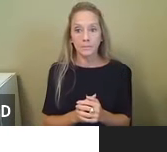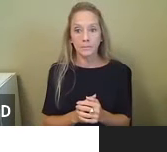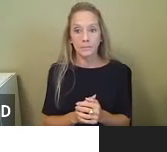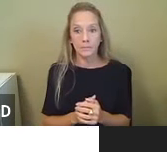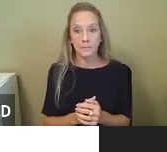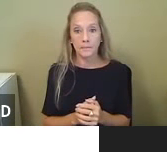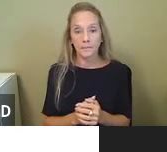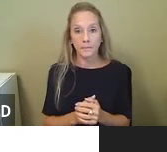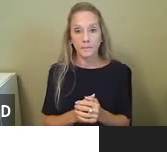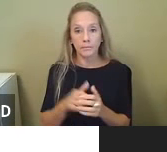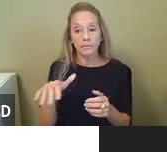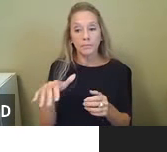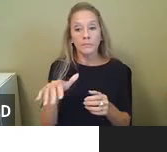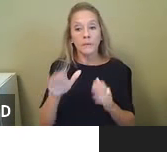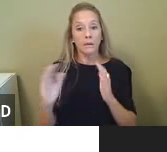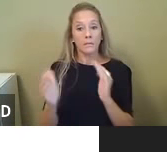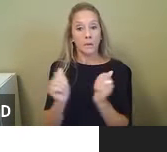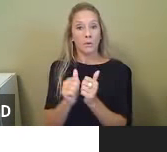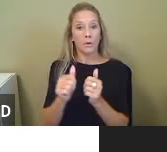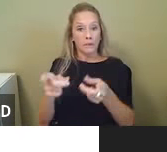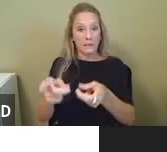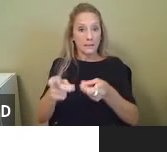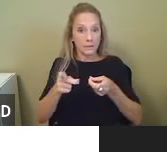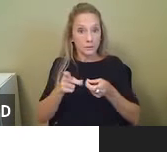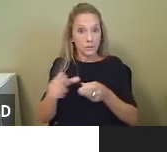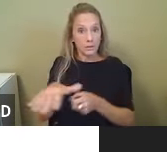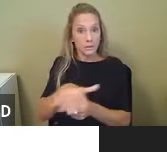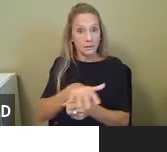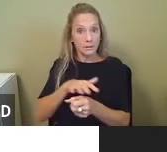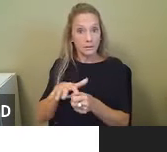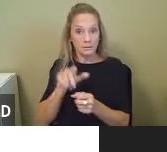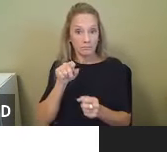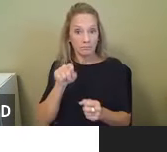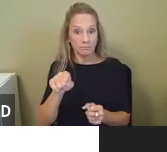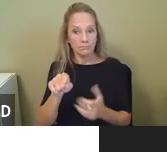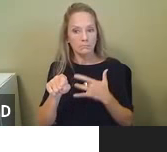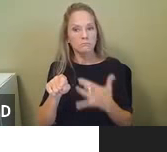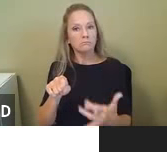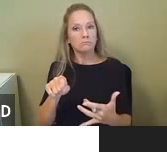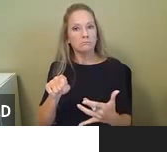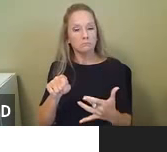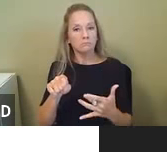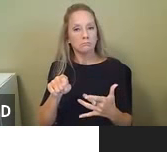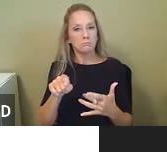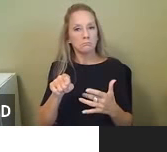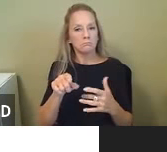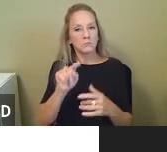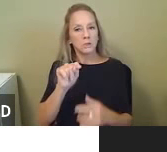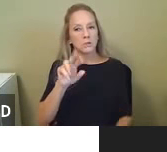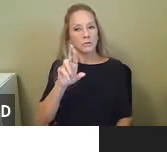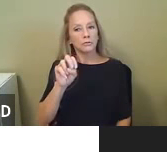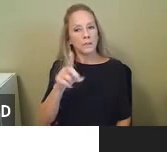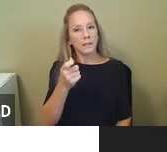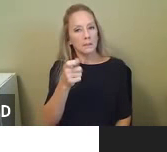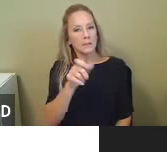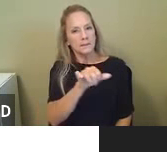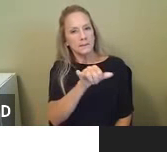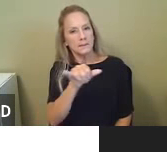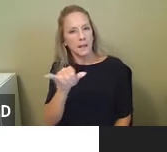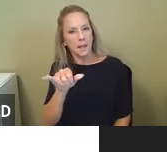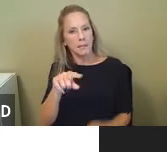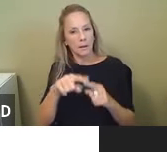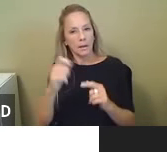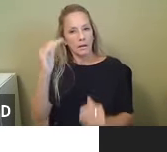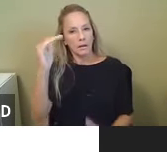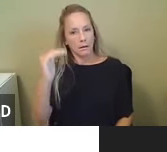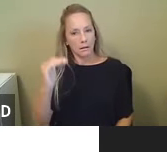The district, again, this slide, the district tends to show the same trends, just a little bit more muted